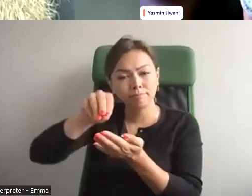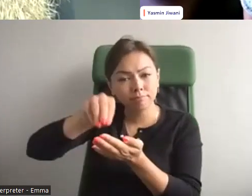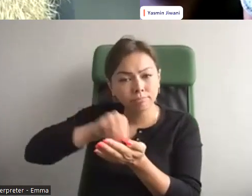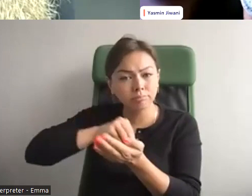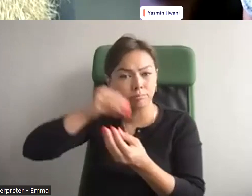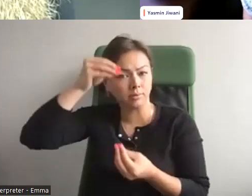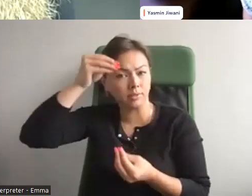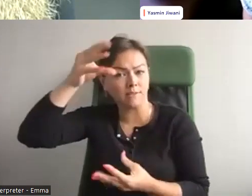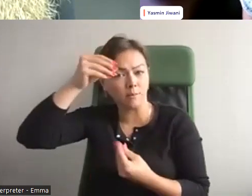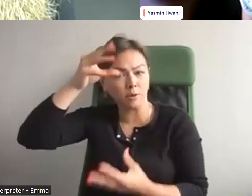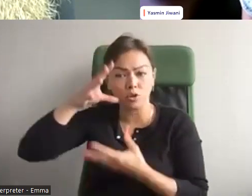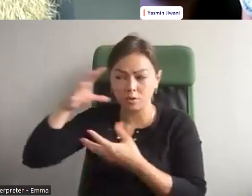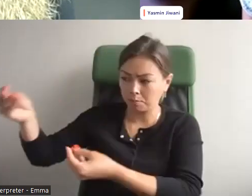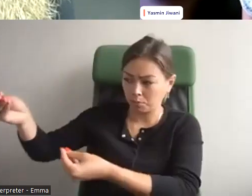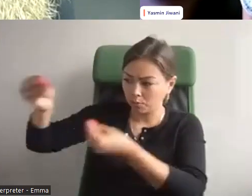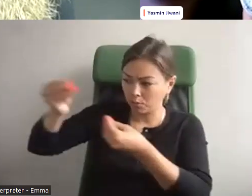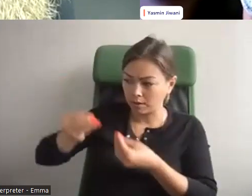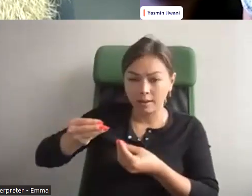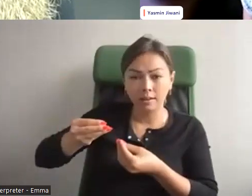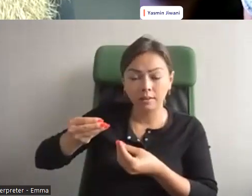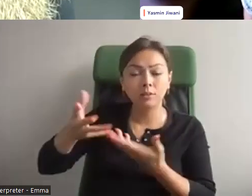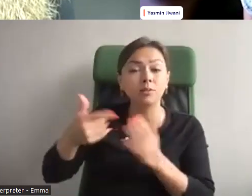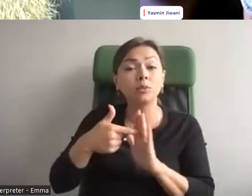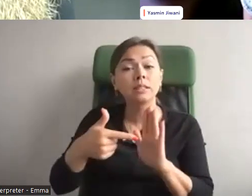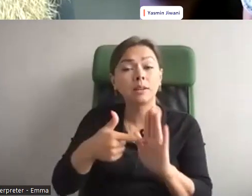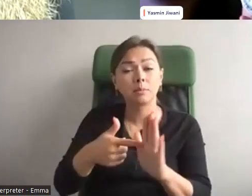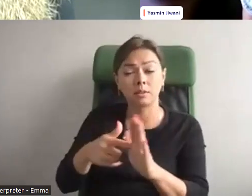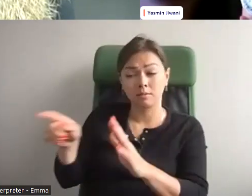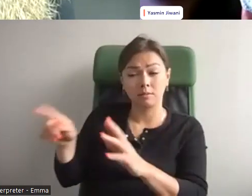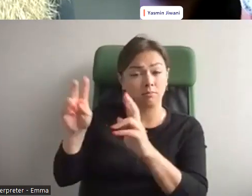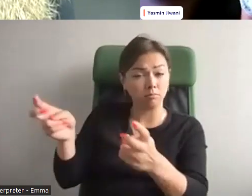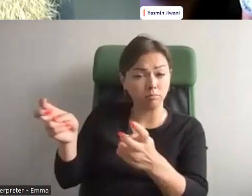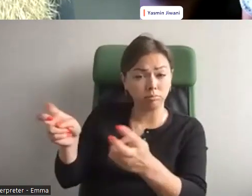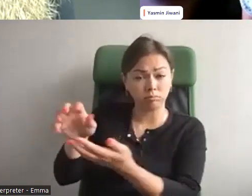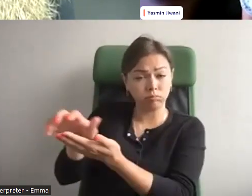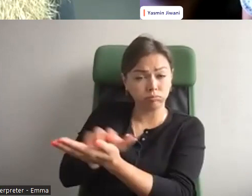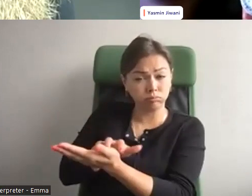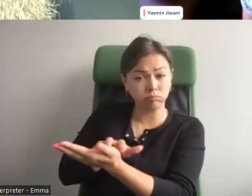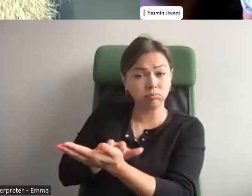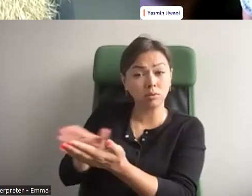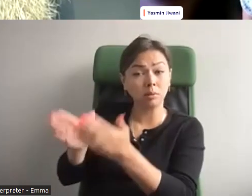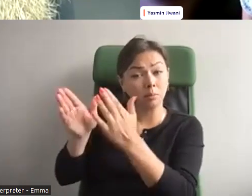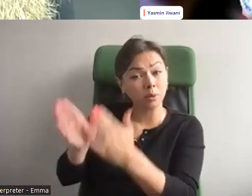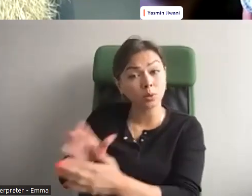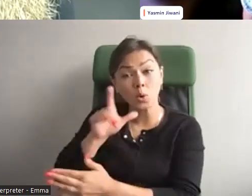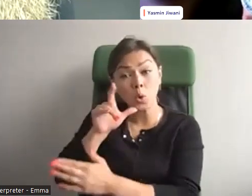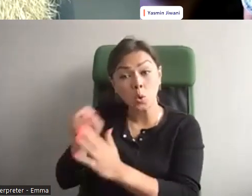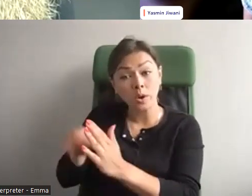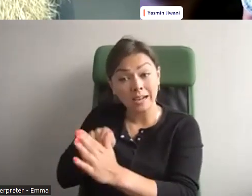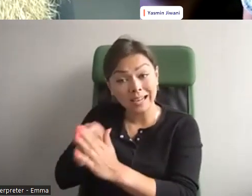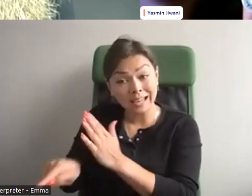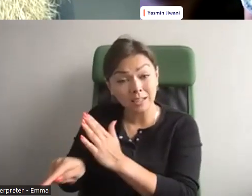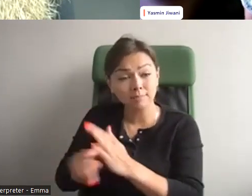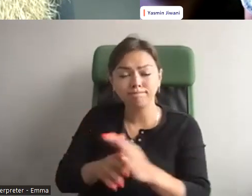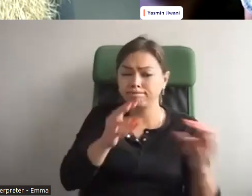had been provided. So they would say, this person who was killed, here's the story. So that's another way in which